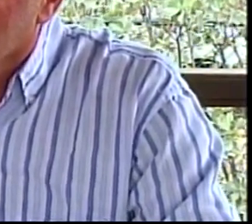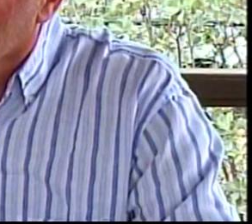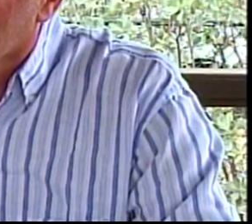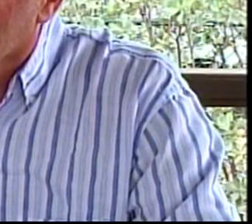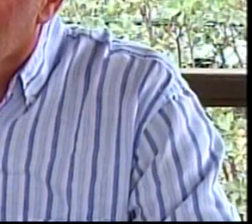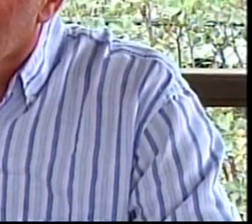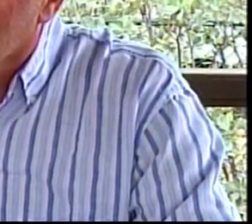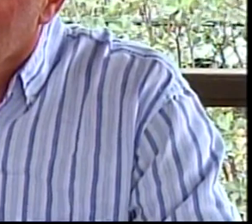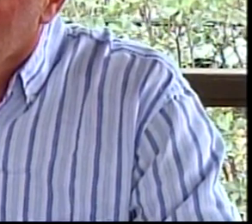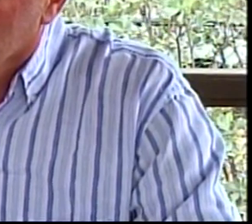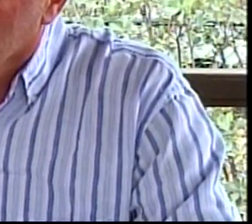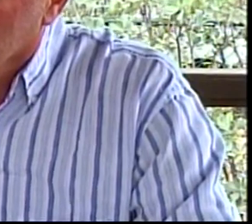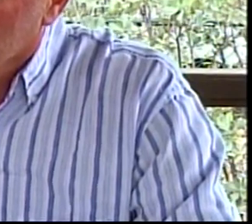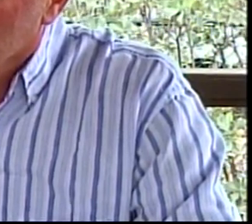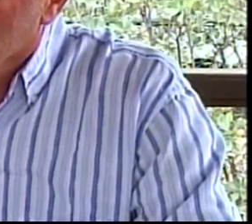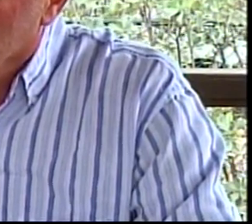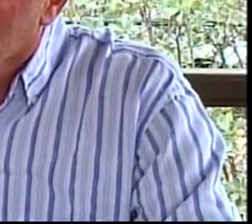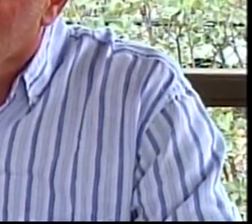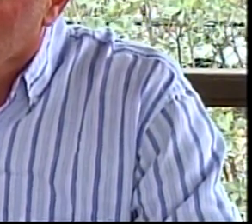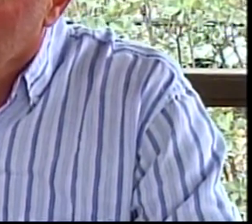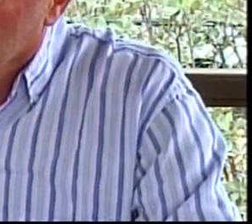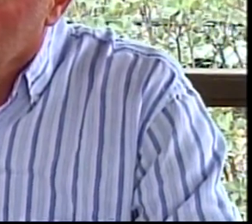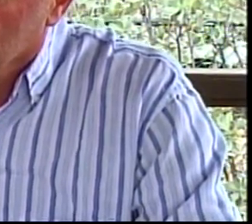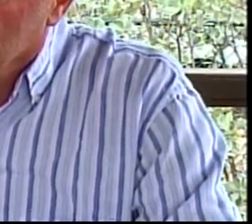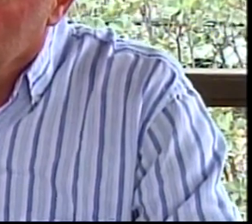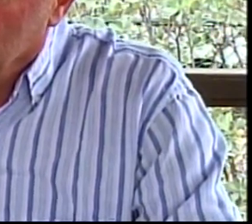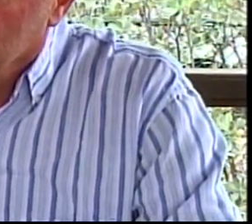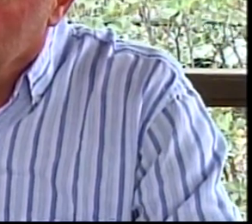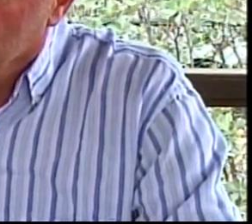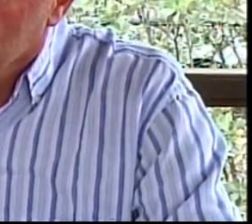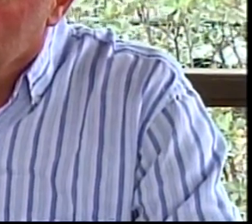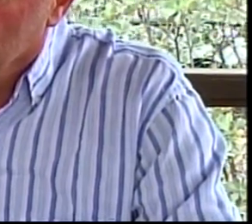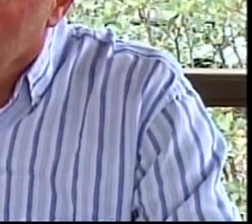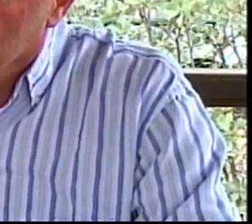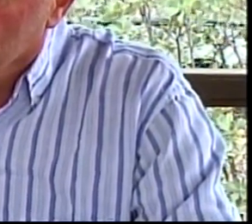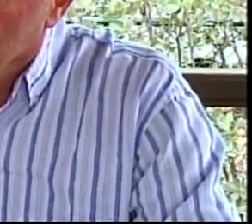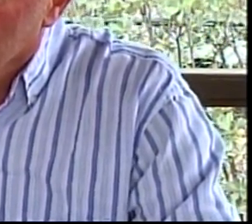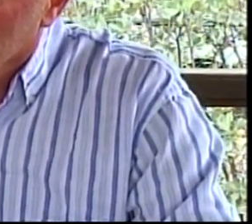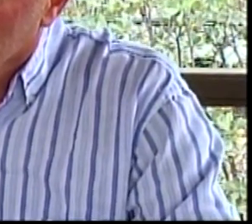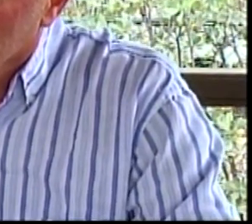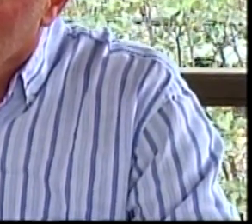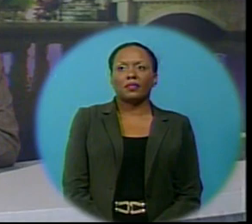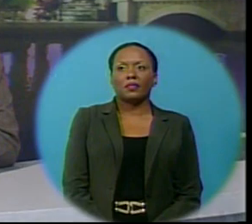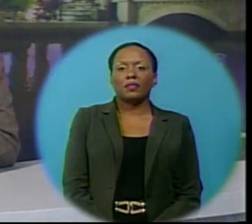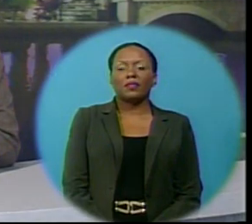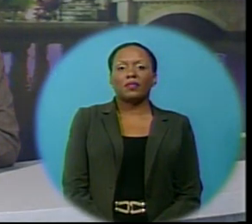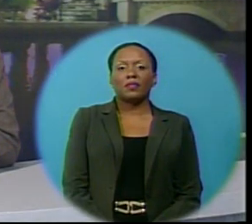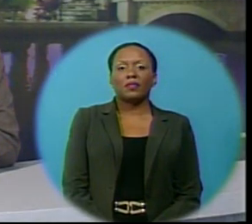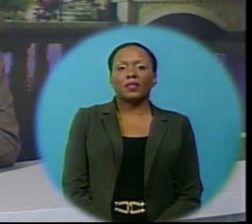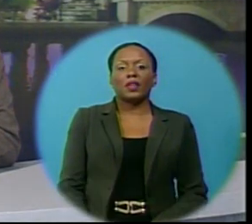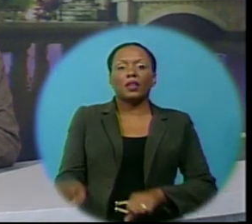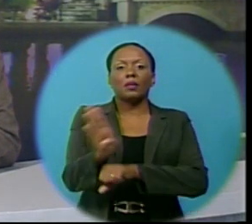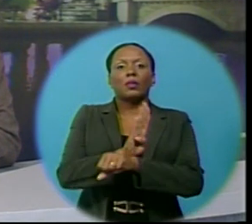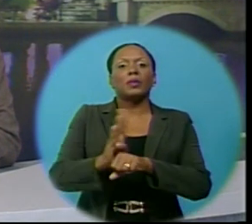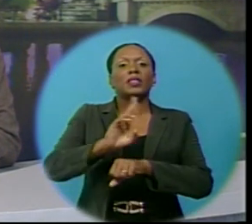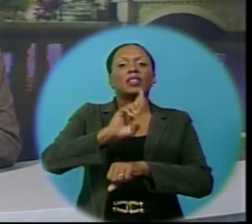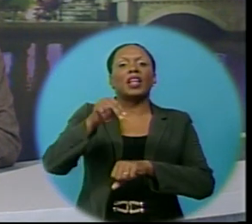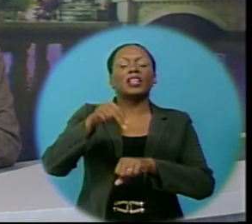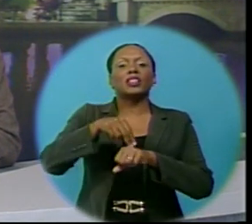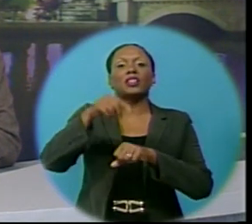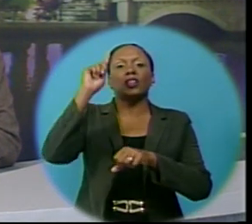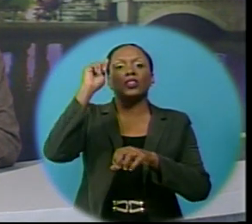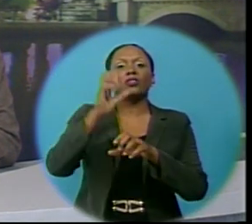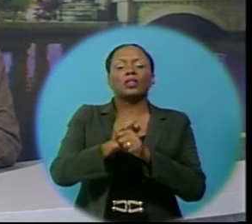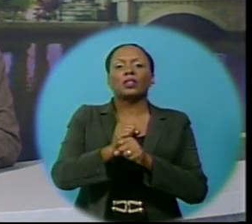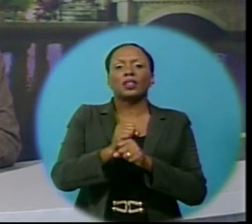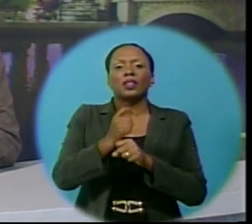can be real tourists and spend money and have a good time. The Barbados National Trust